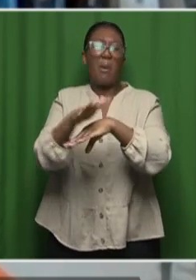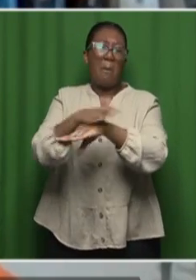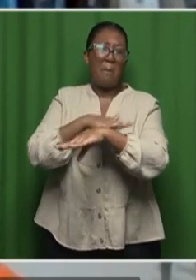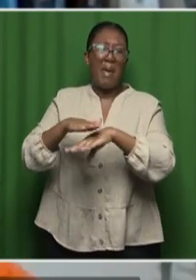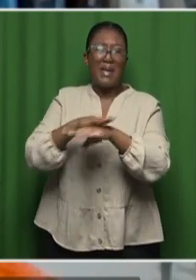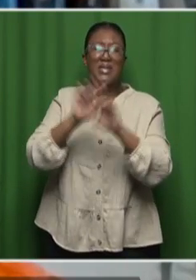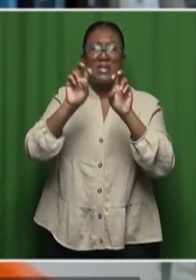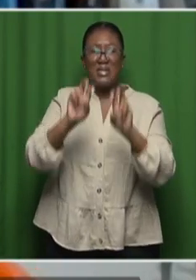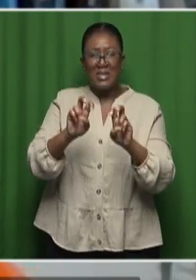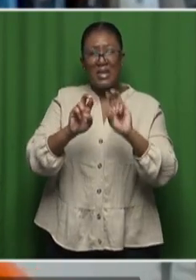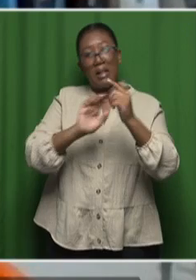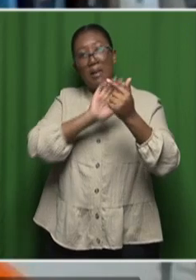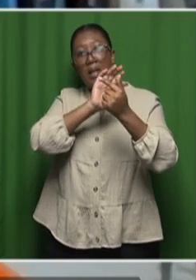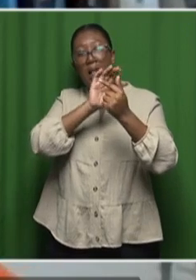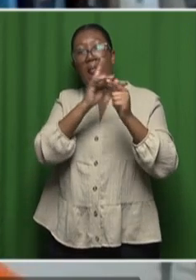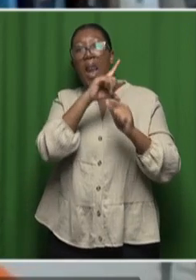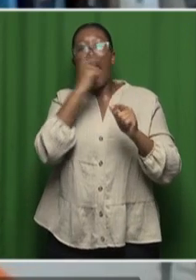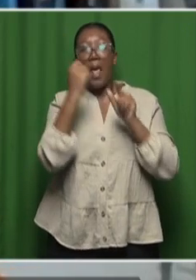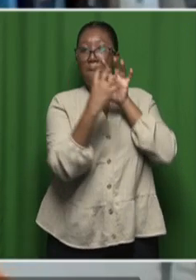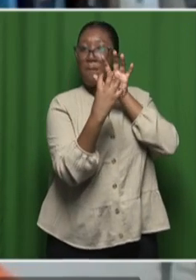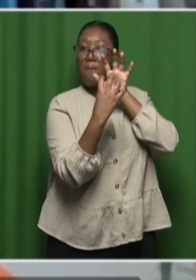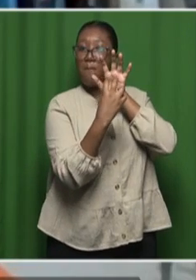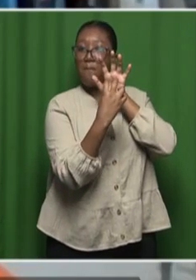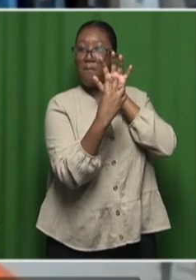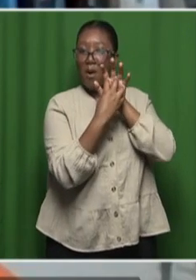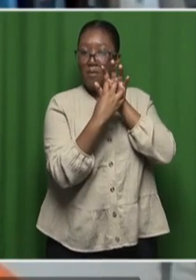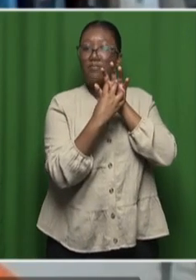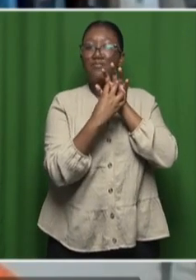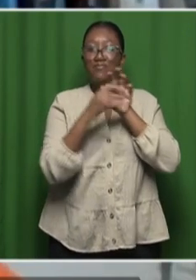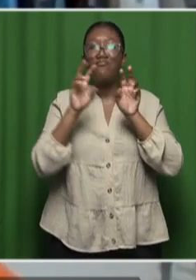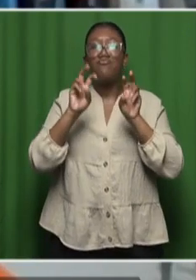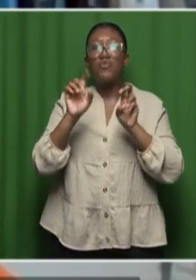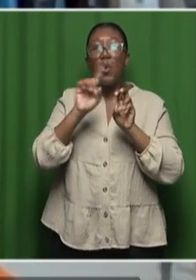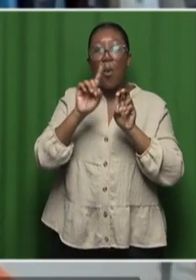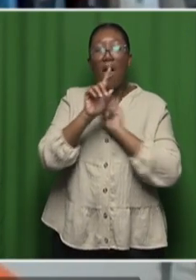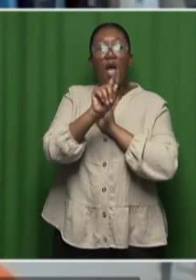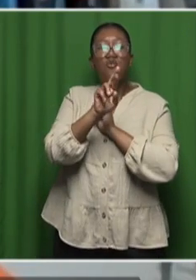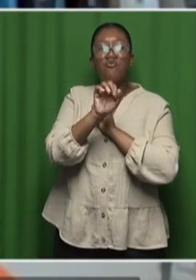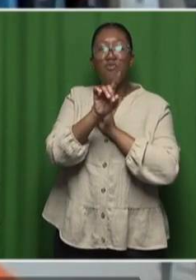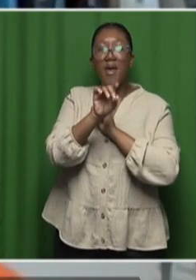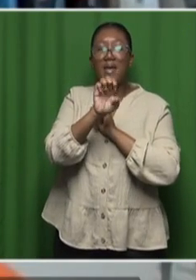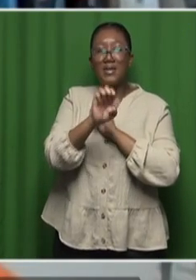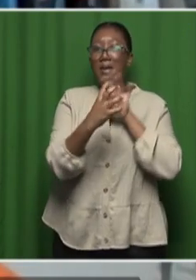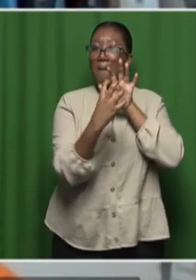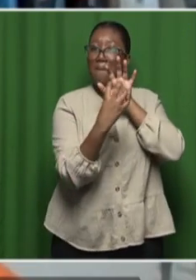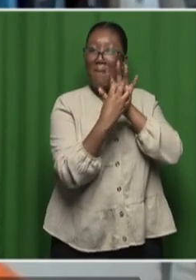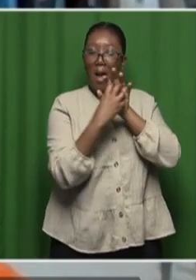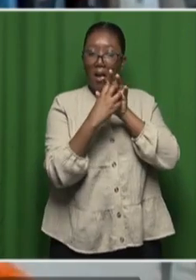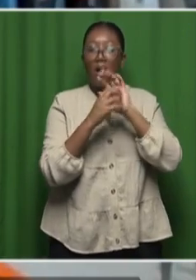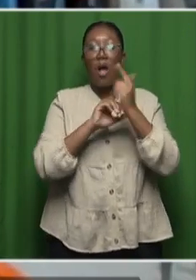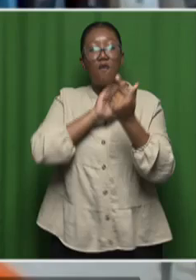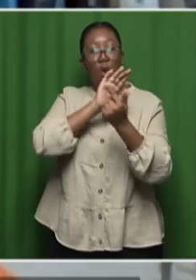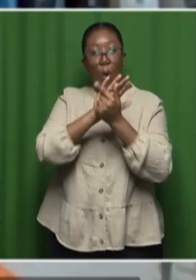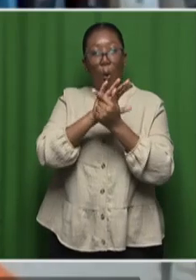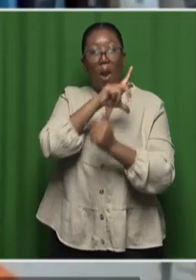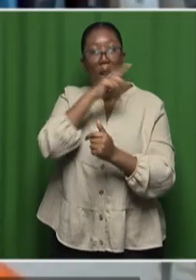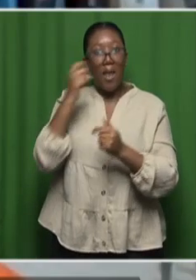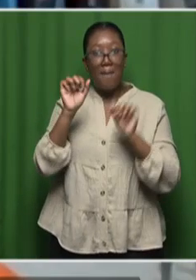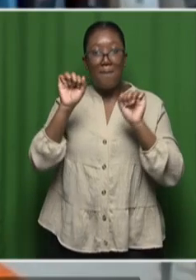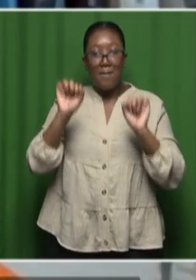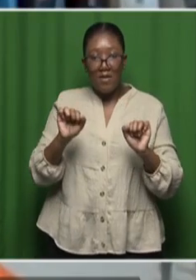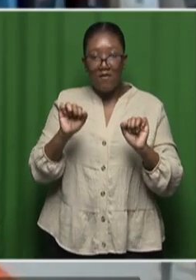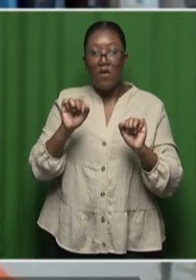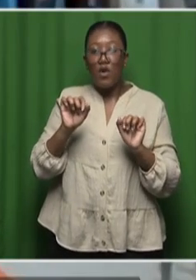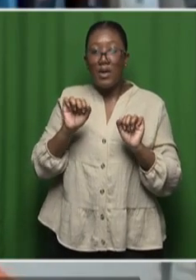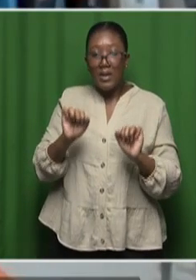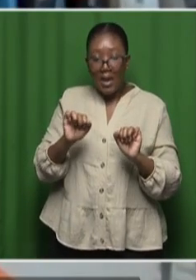trademark law. So we generally have common law trademark rights, which are established through use over an extensive period